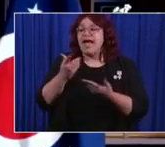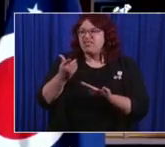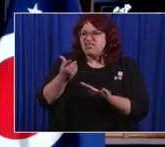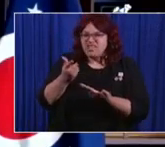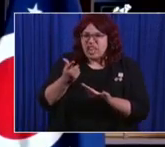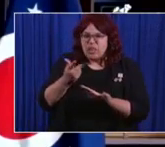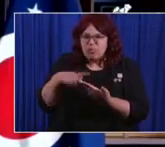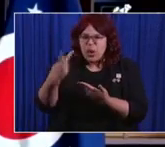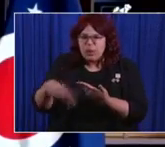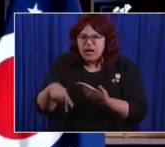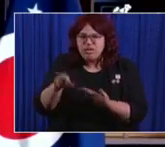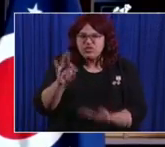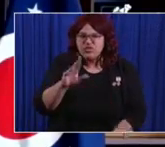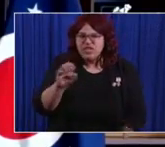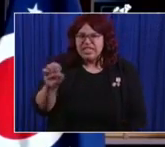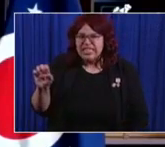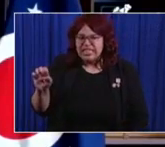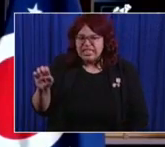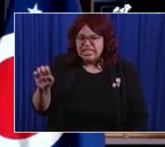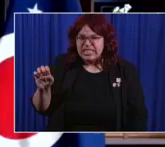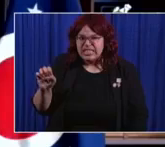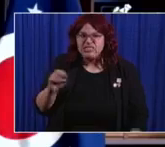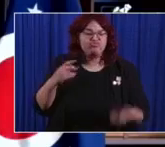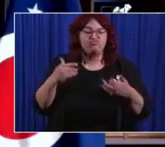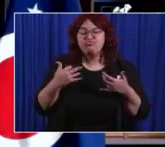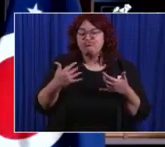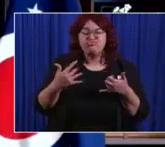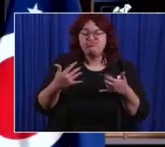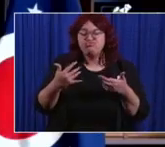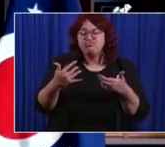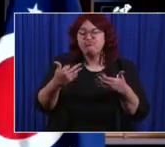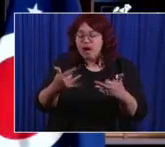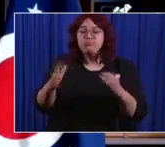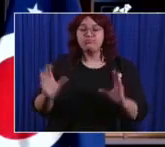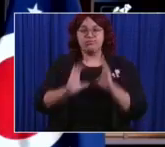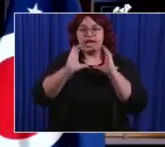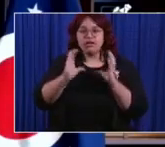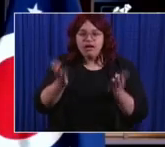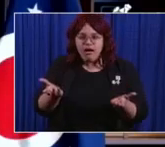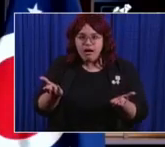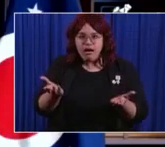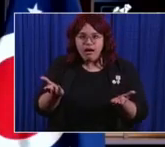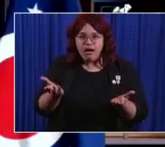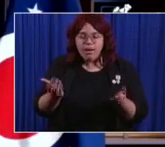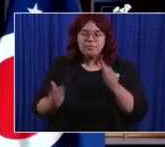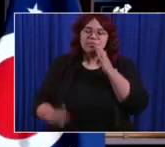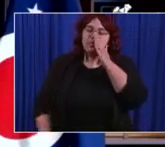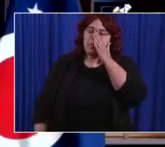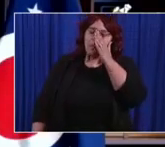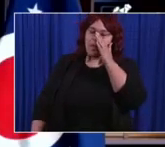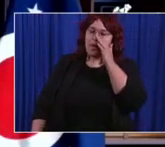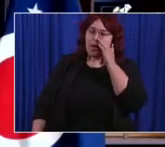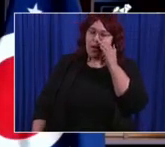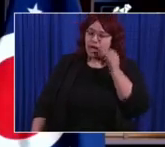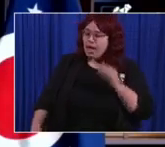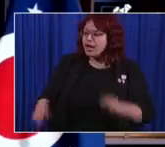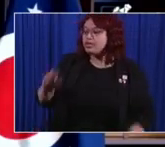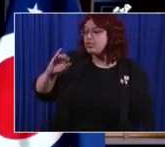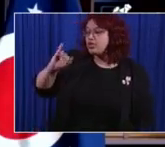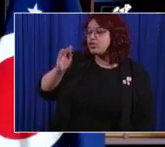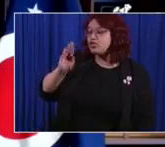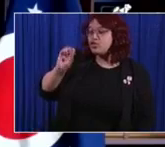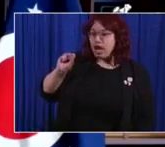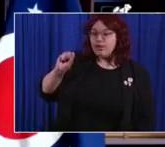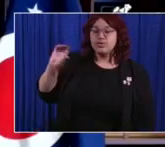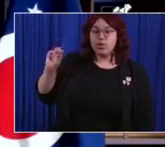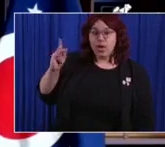state of Ohio. Working with Jobs Ohio, there's a great program in Cleveland called Cleveland to Work. It's affiliated